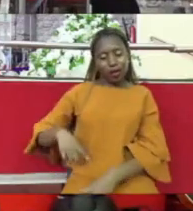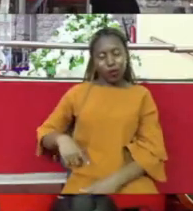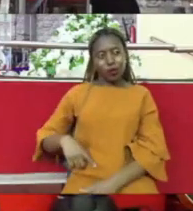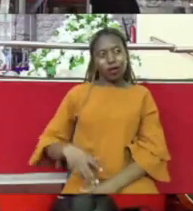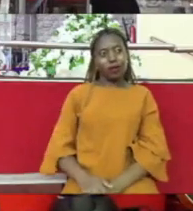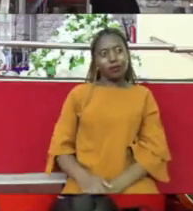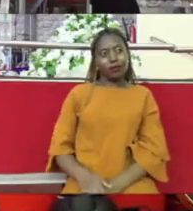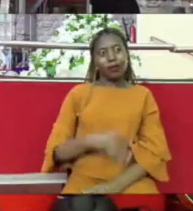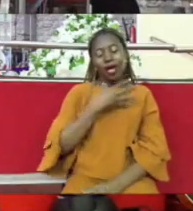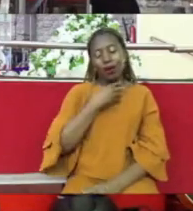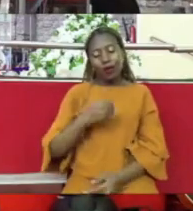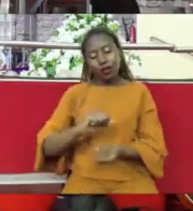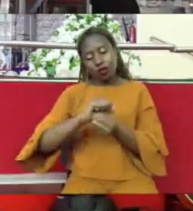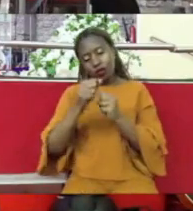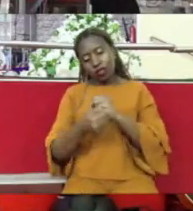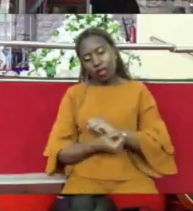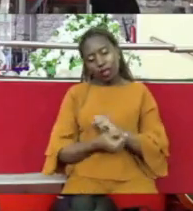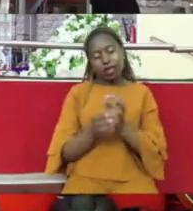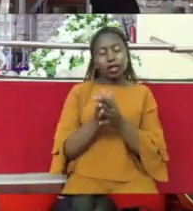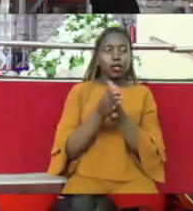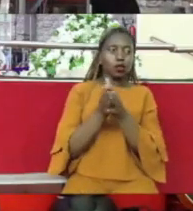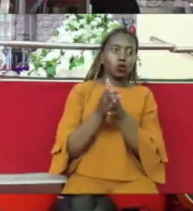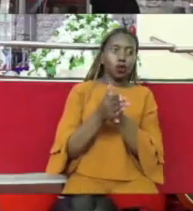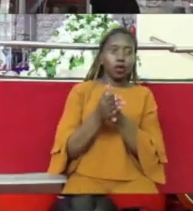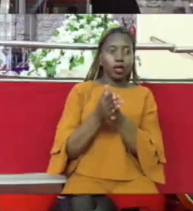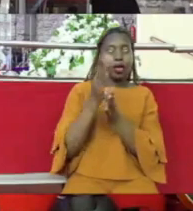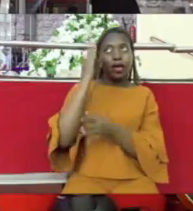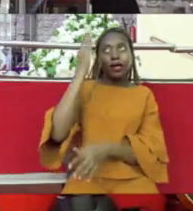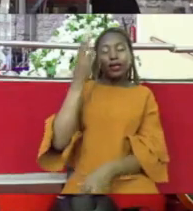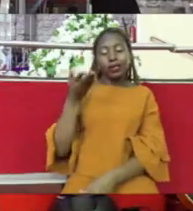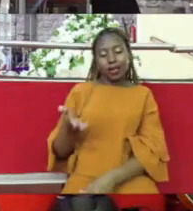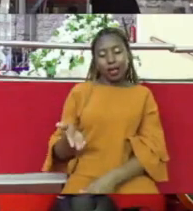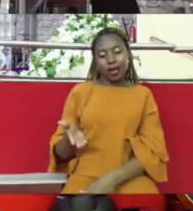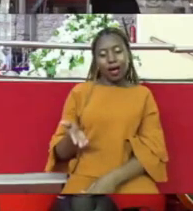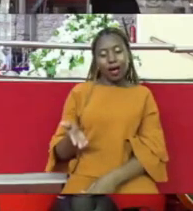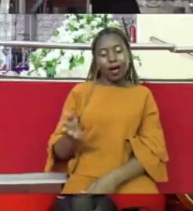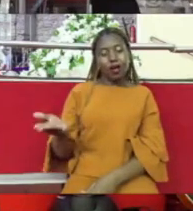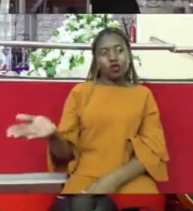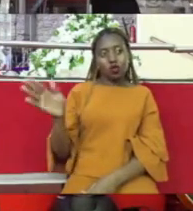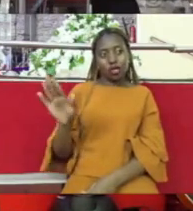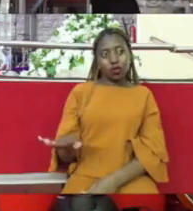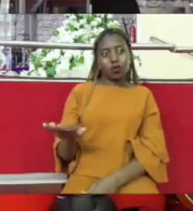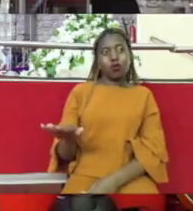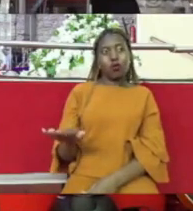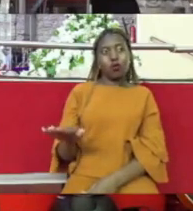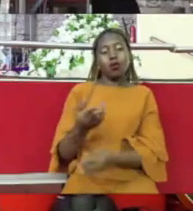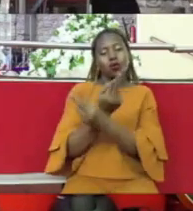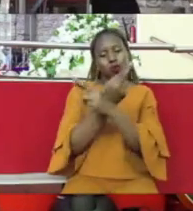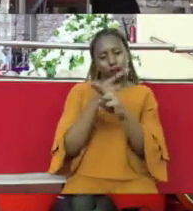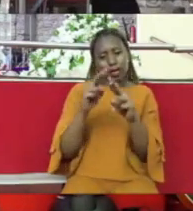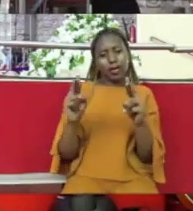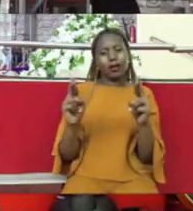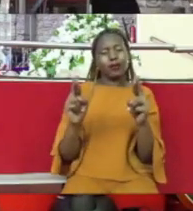to change the story. Nataka nibadilishe hali yako. He is here to restore. Yuko hapa kurejesha. He is here to redeem. Yuko